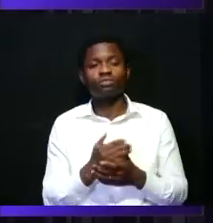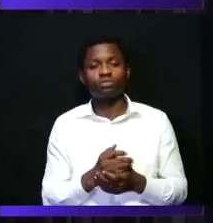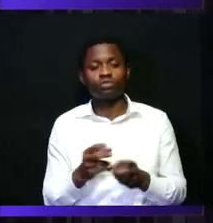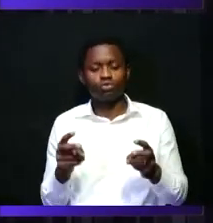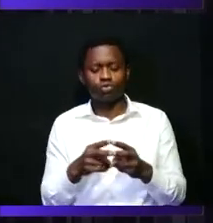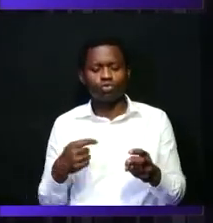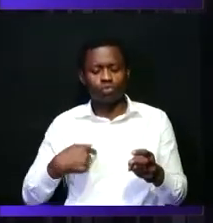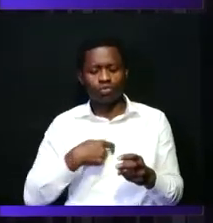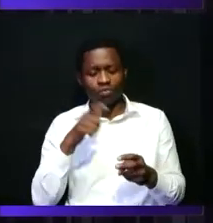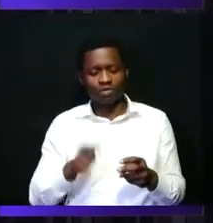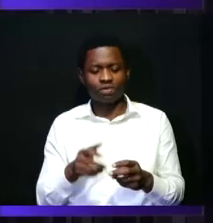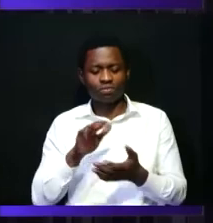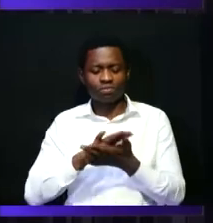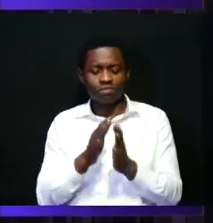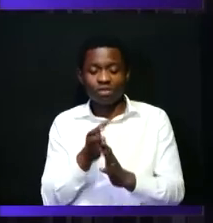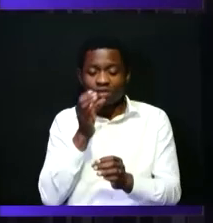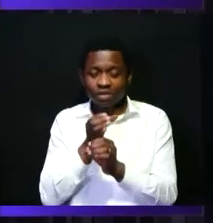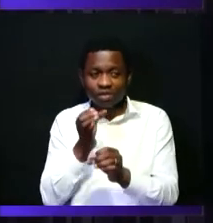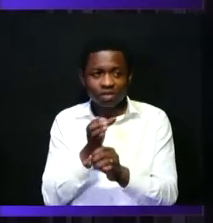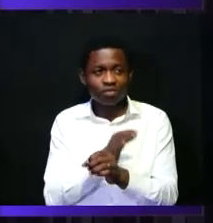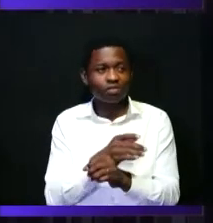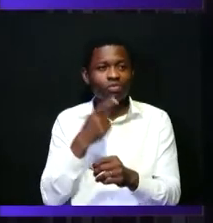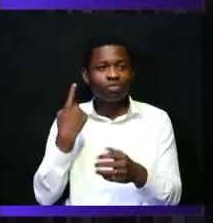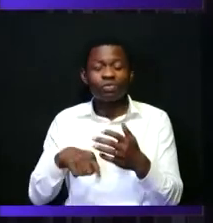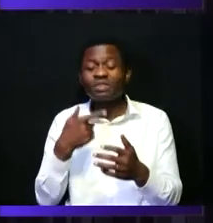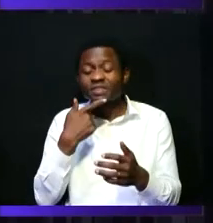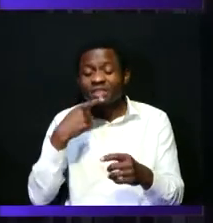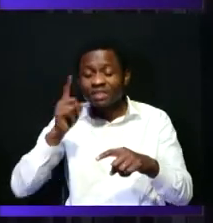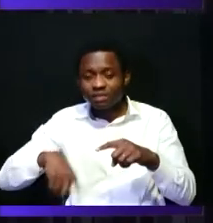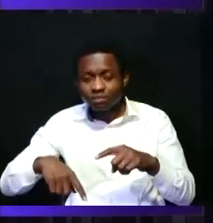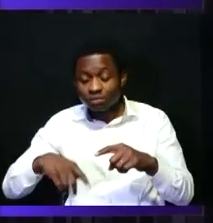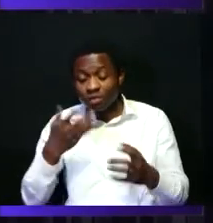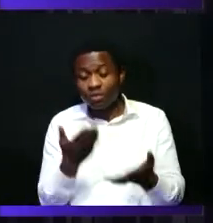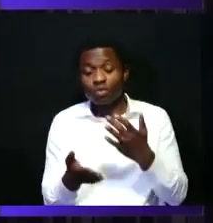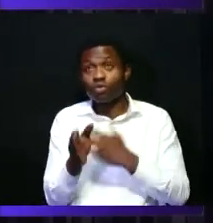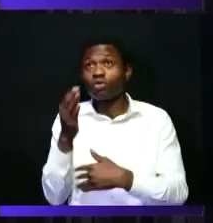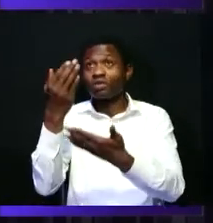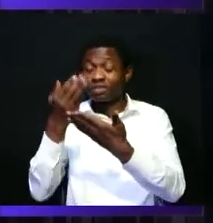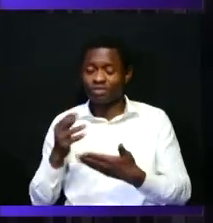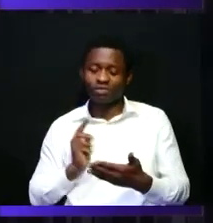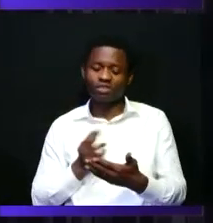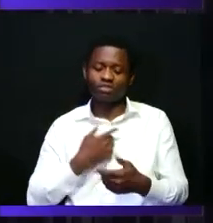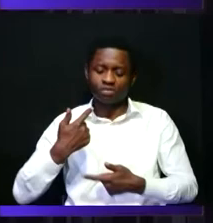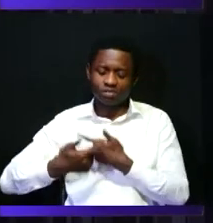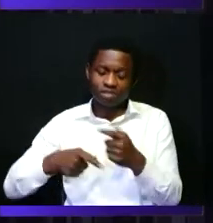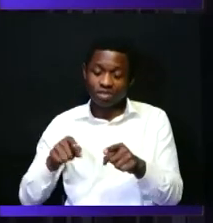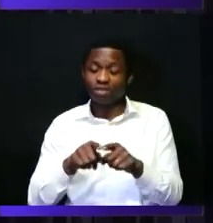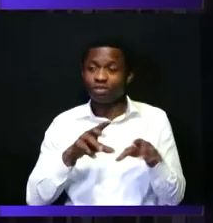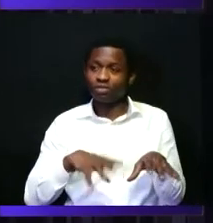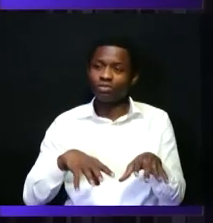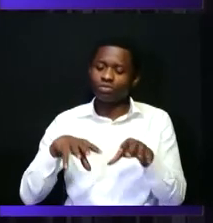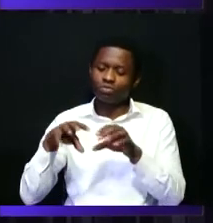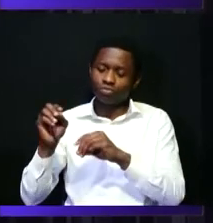to be careful of what we call impossible. May the Lord give us grace as we go